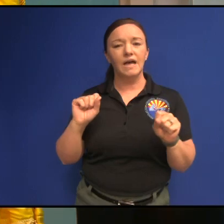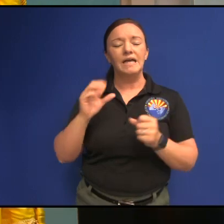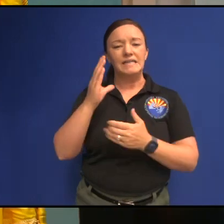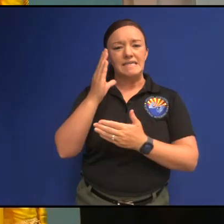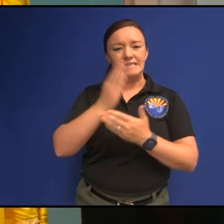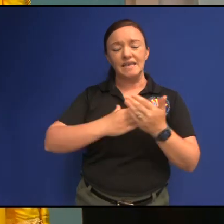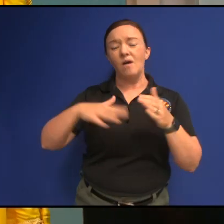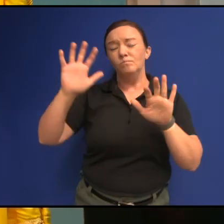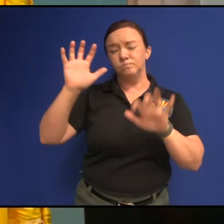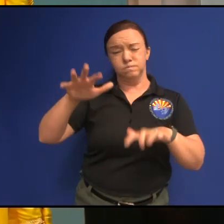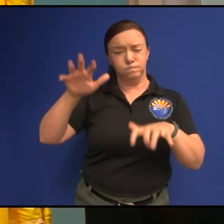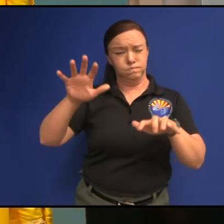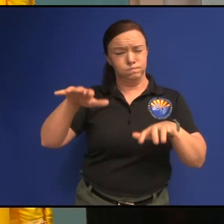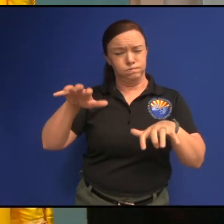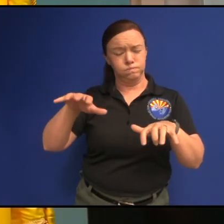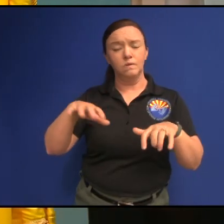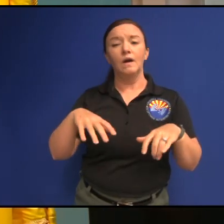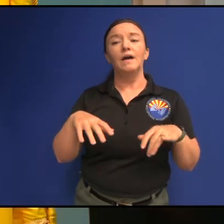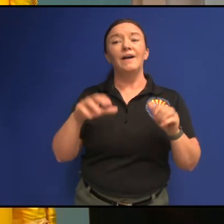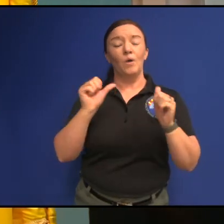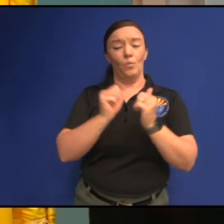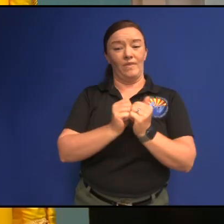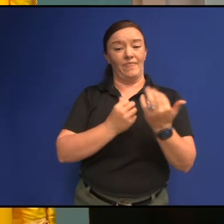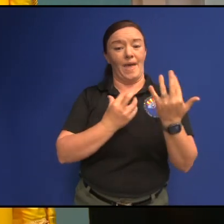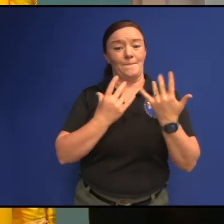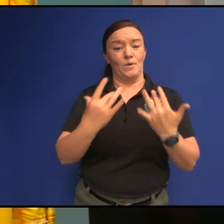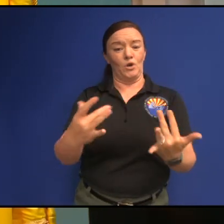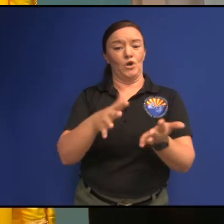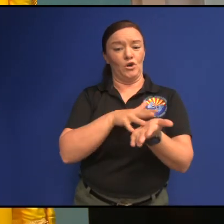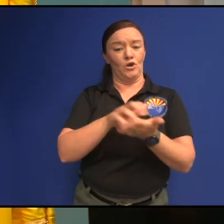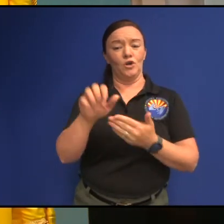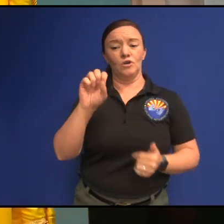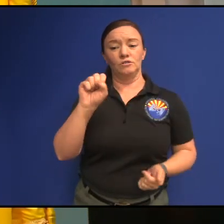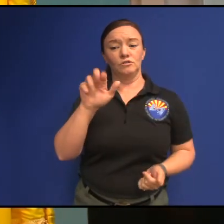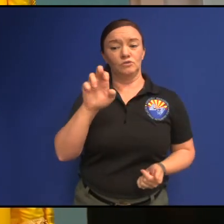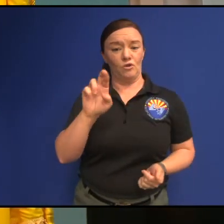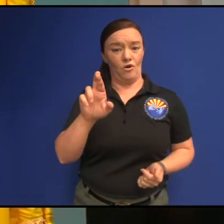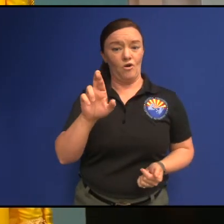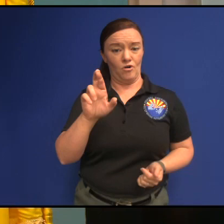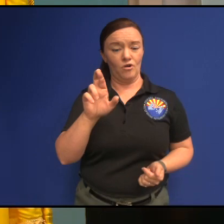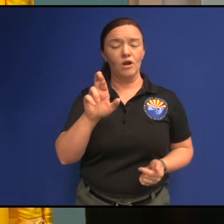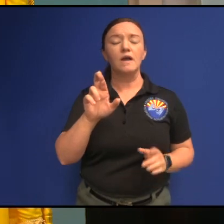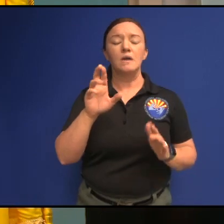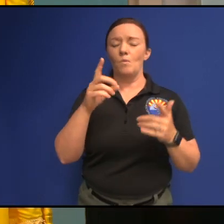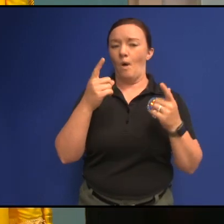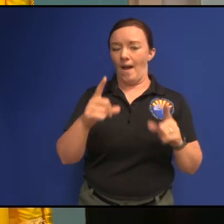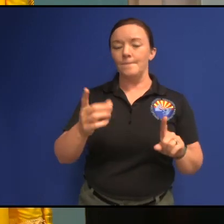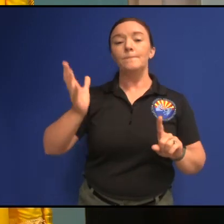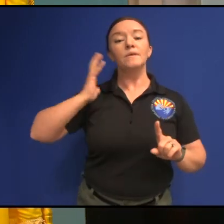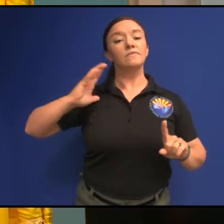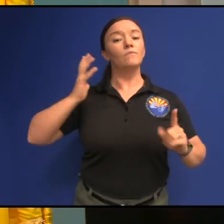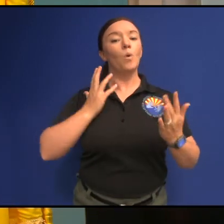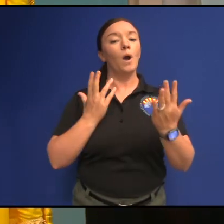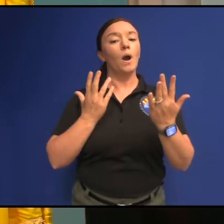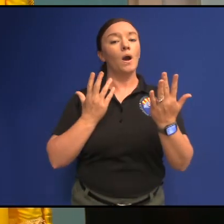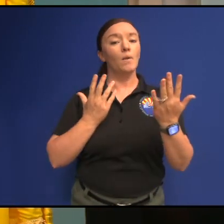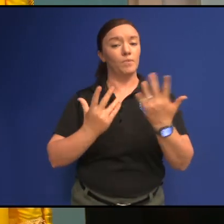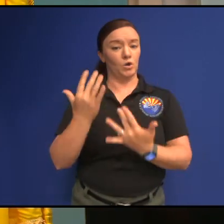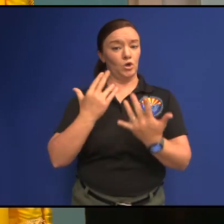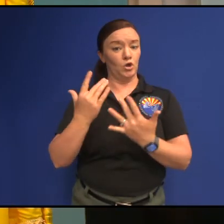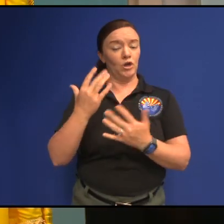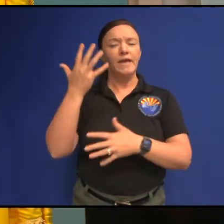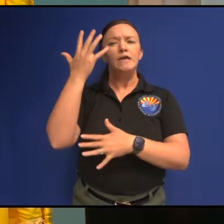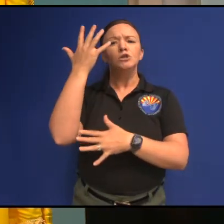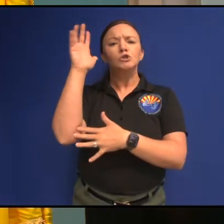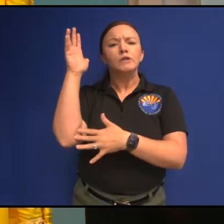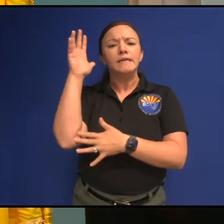to be heavy. And on a burn scar, what happens is prior to the burn, these trees have been dropping